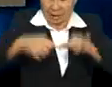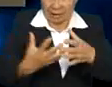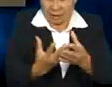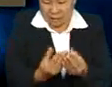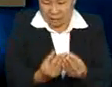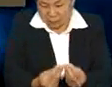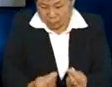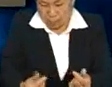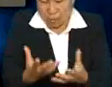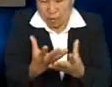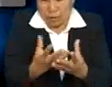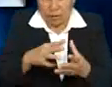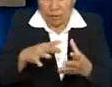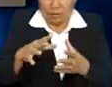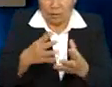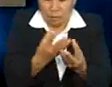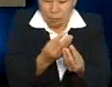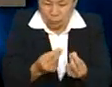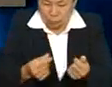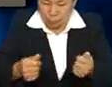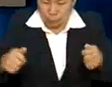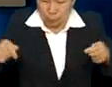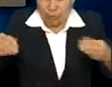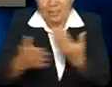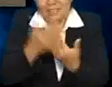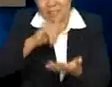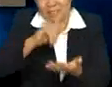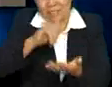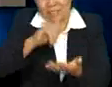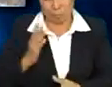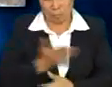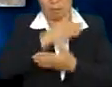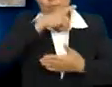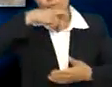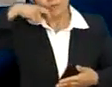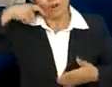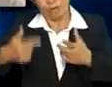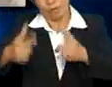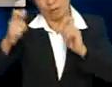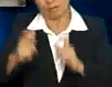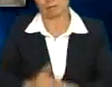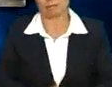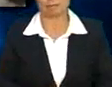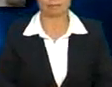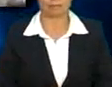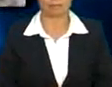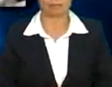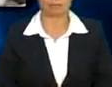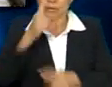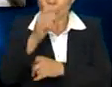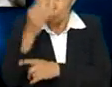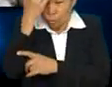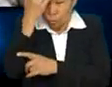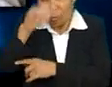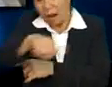can take in water easily. That's why we become dry very quickly.